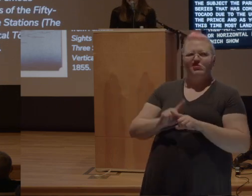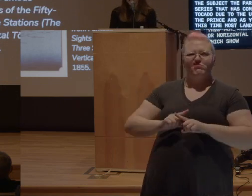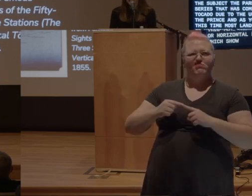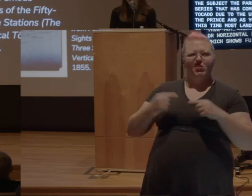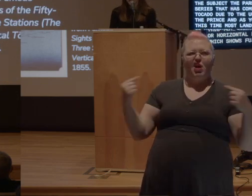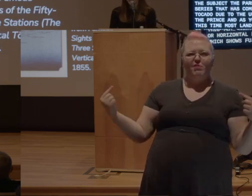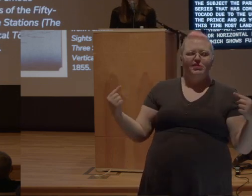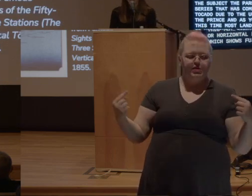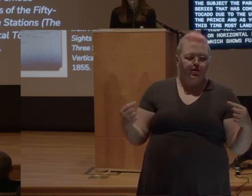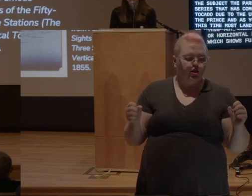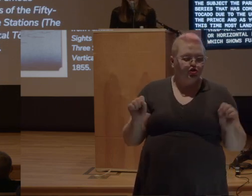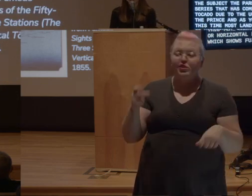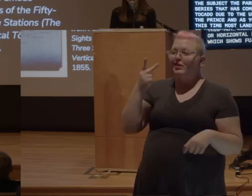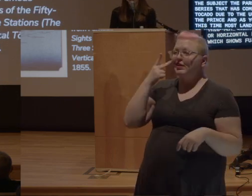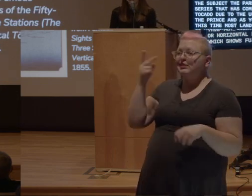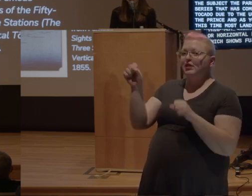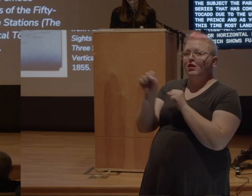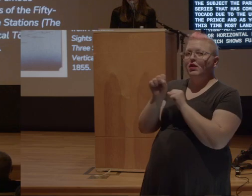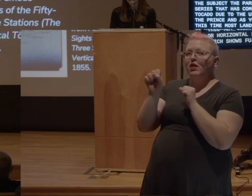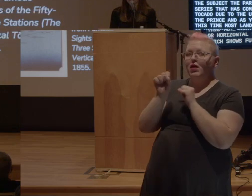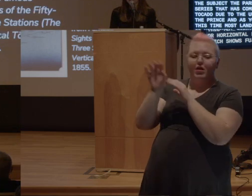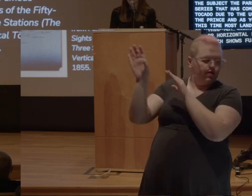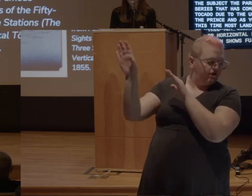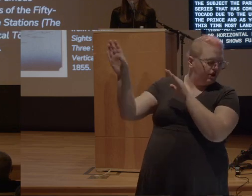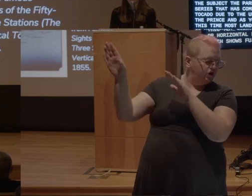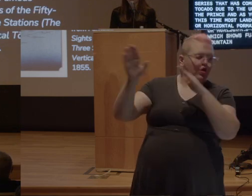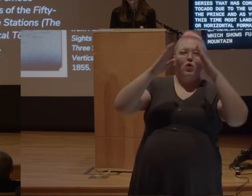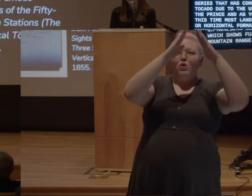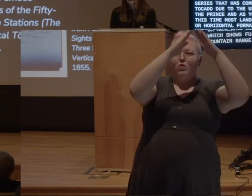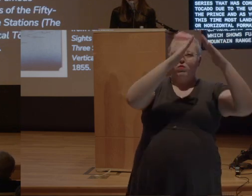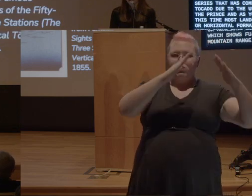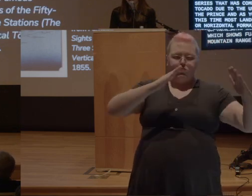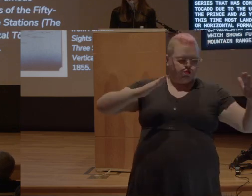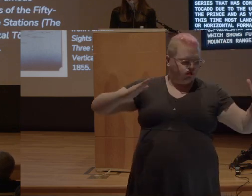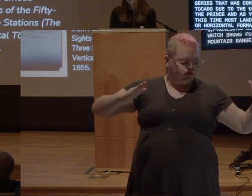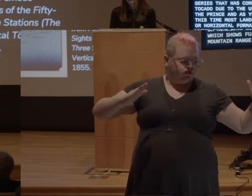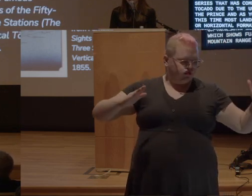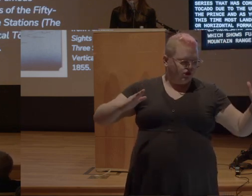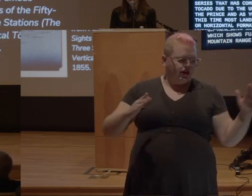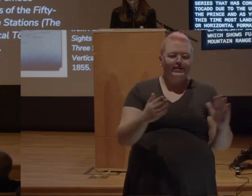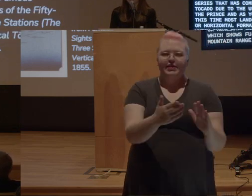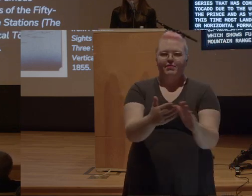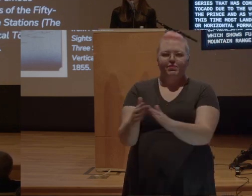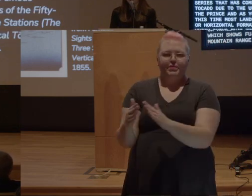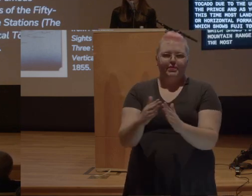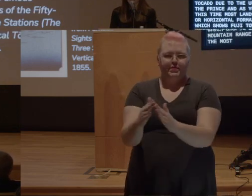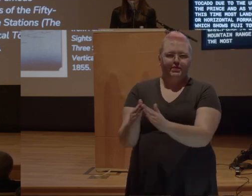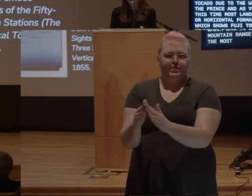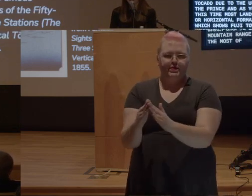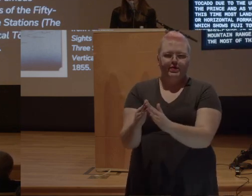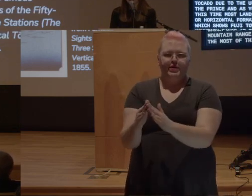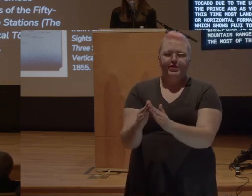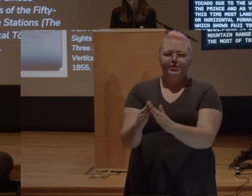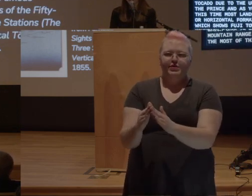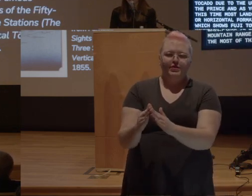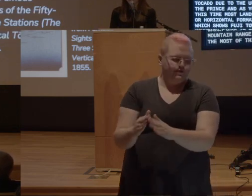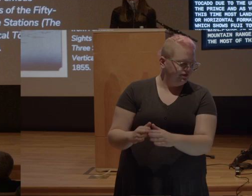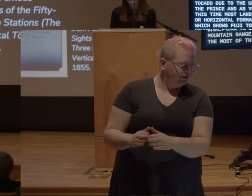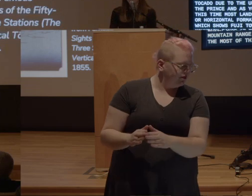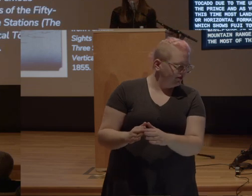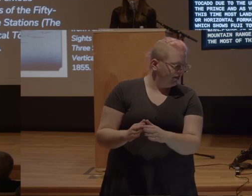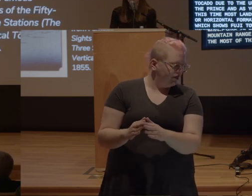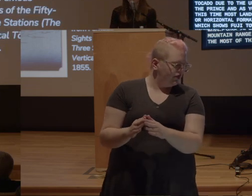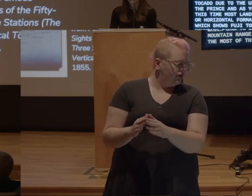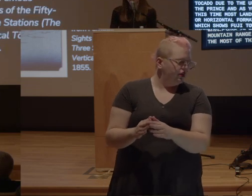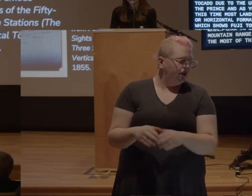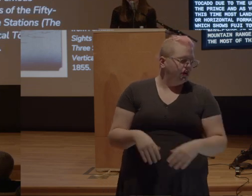Fuji towering over the Ashitaka mountain range at the post station of Hara, makes the most of this verticality to lend a